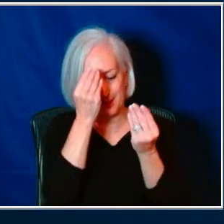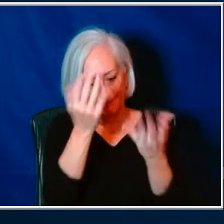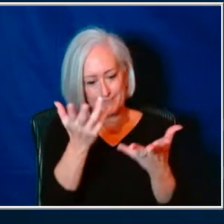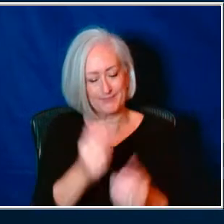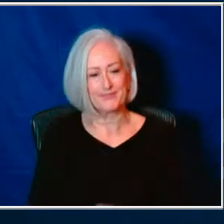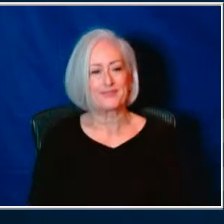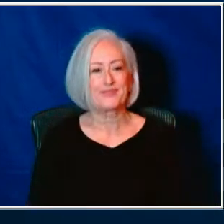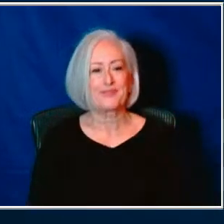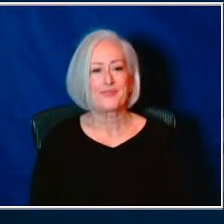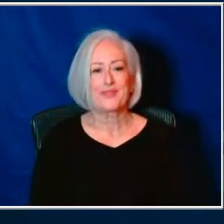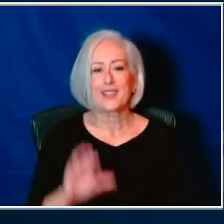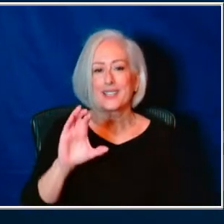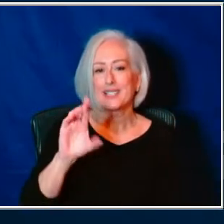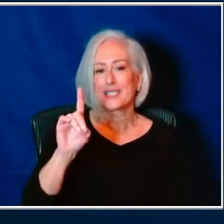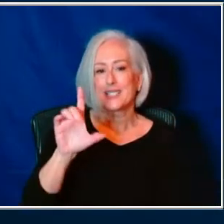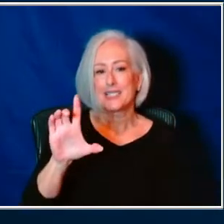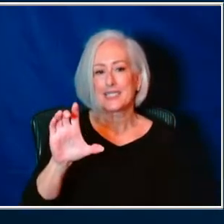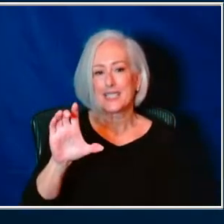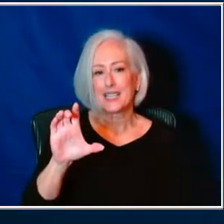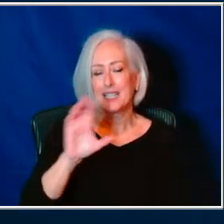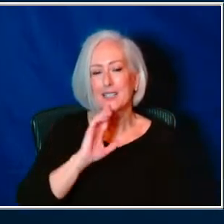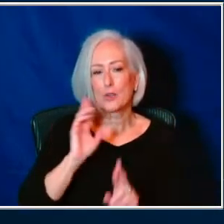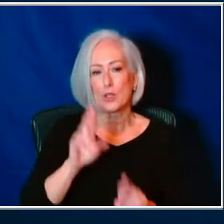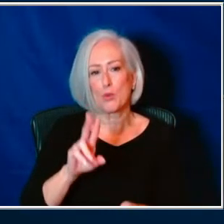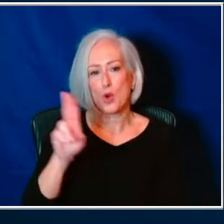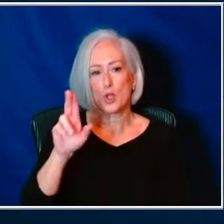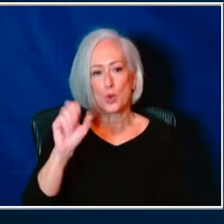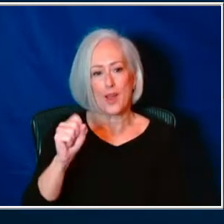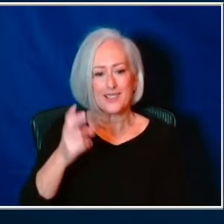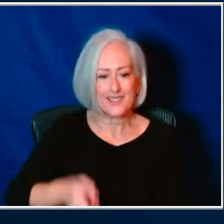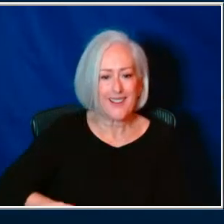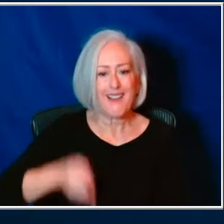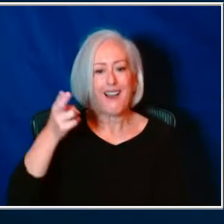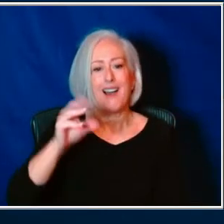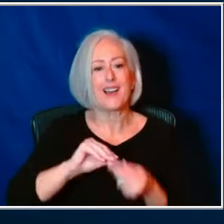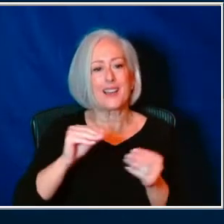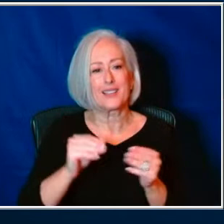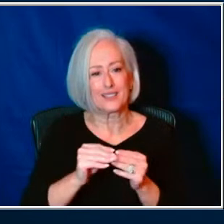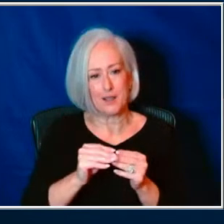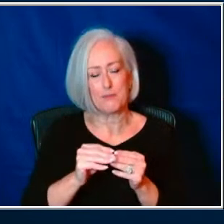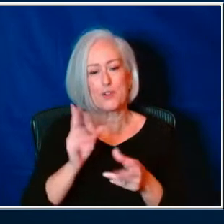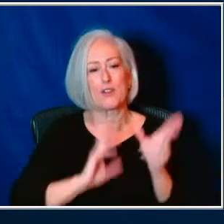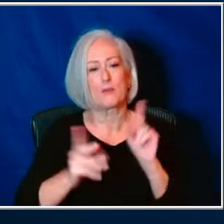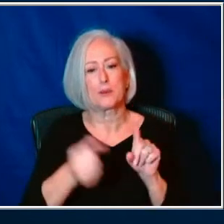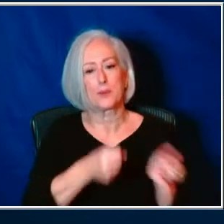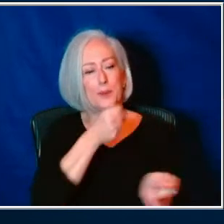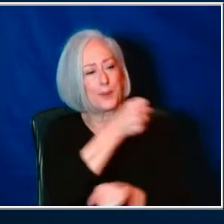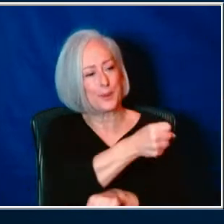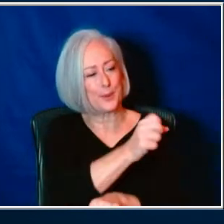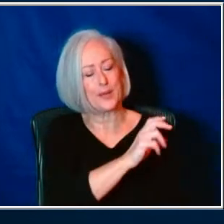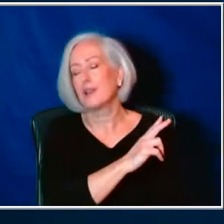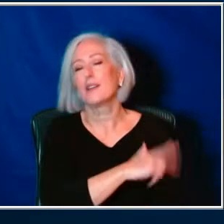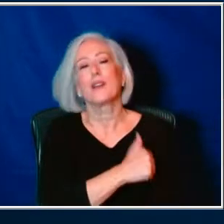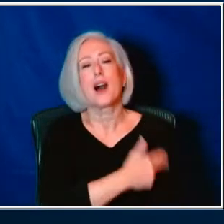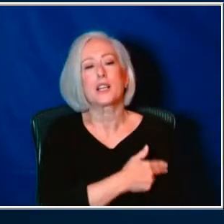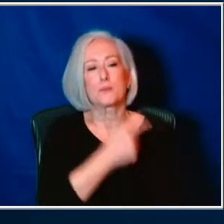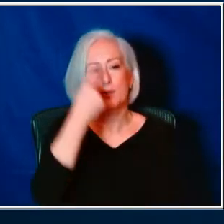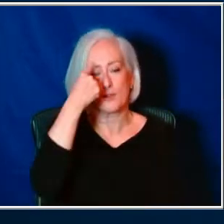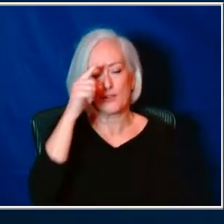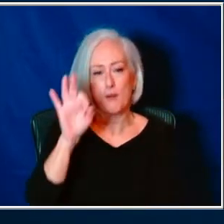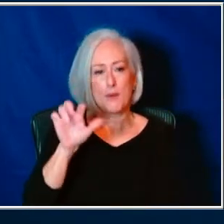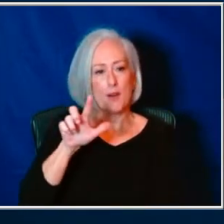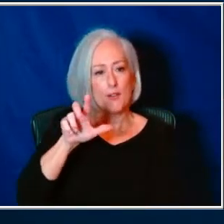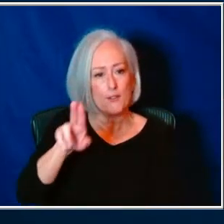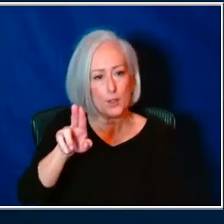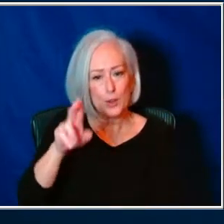The CDC is reporting that the U.S. is experiencing the highest levels of hospitalization from influenza in a decade. Yeah. Does that